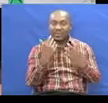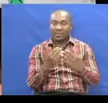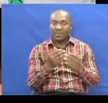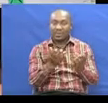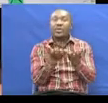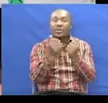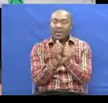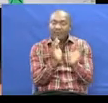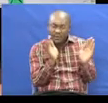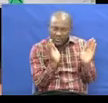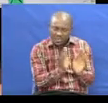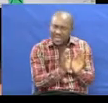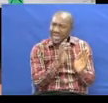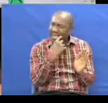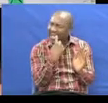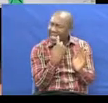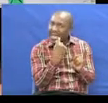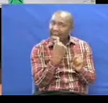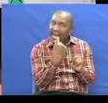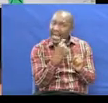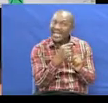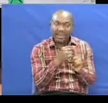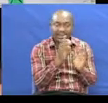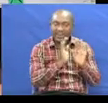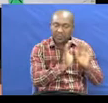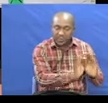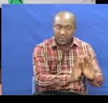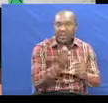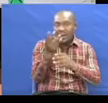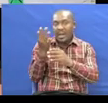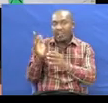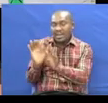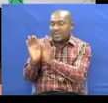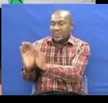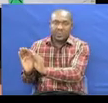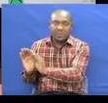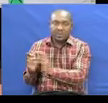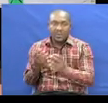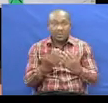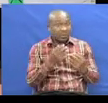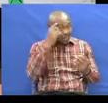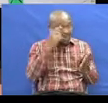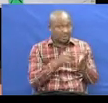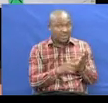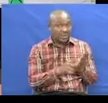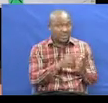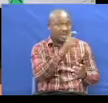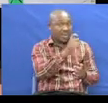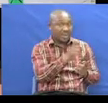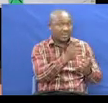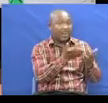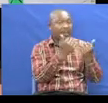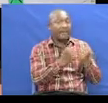with x alone. If x is alone or a variable is alone, it means you have